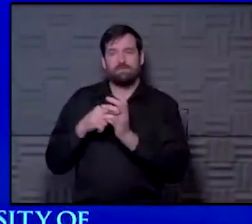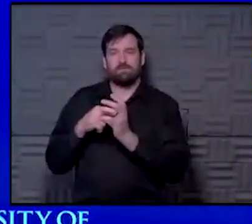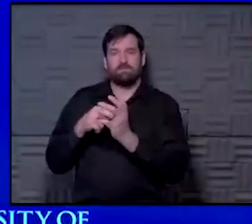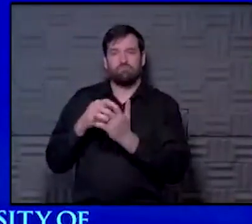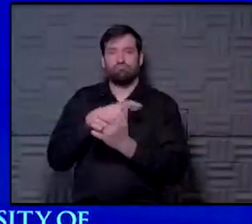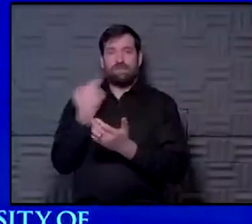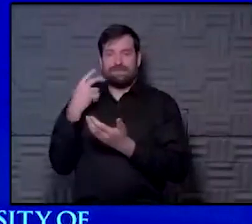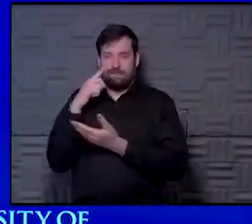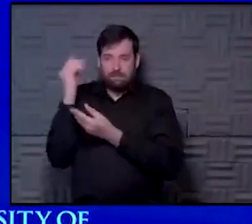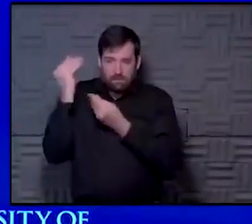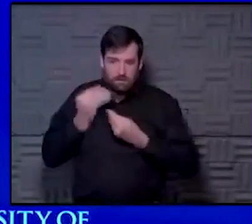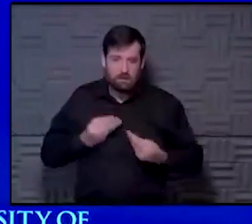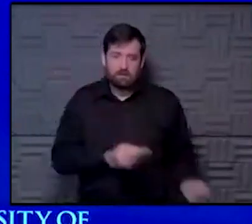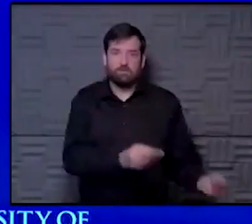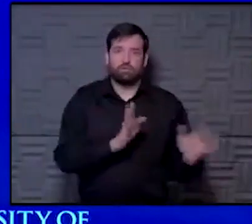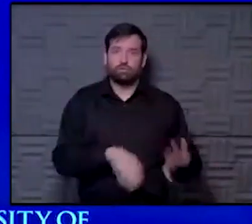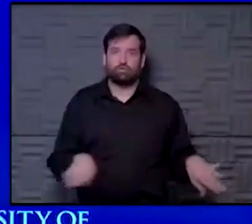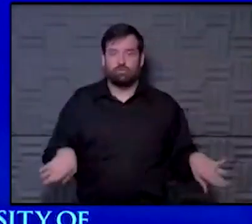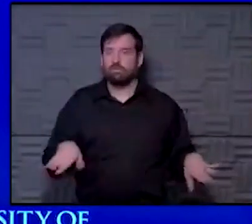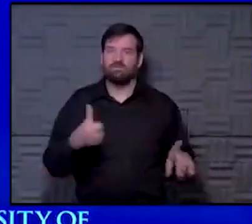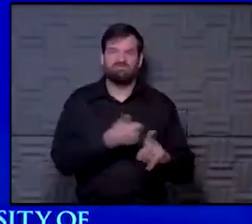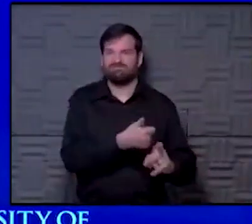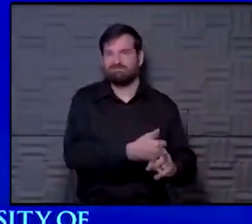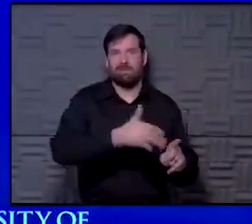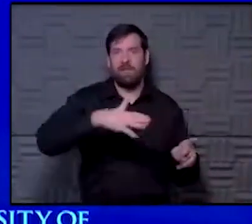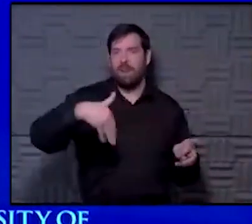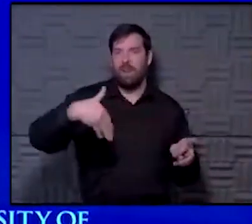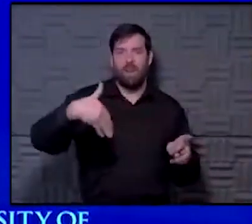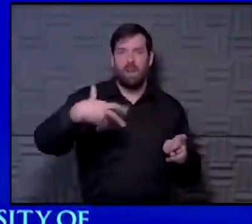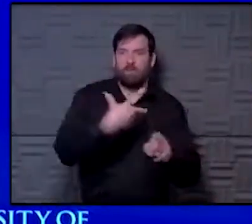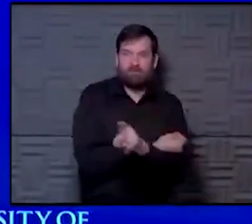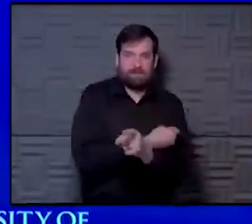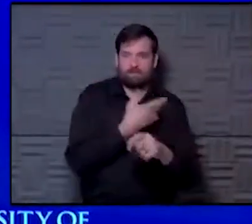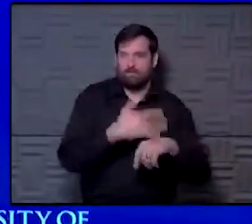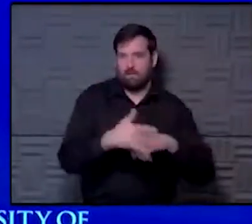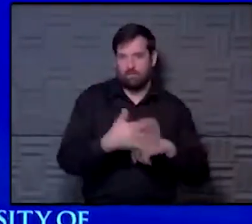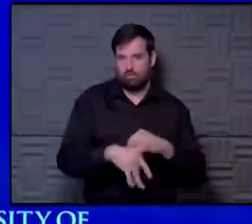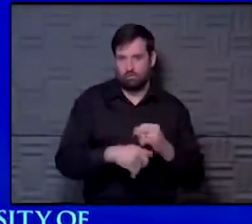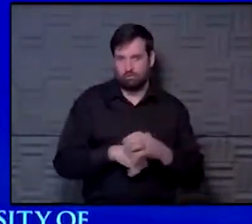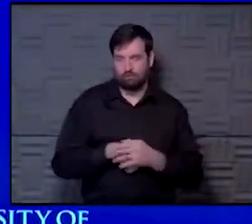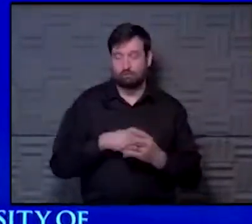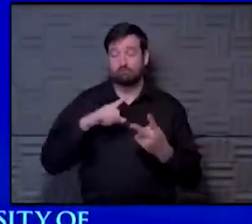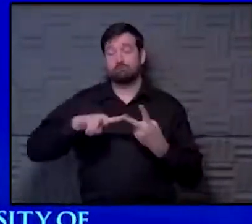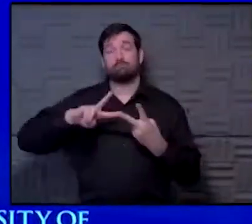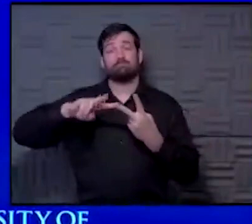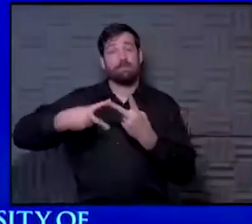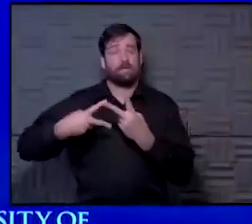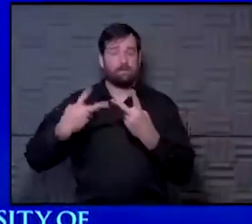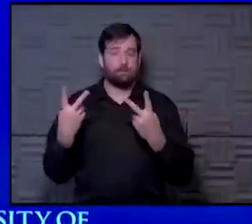it to your children who are not yet in a population where there's a vaccine that has approval. Secondly,